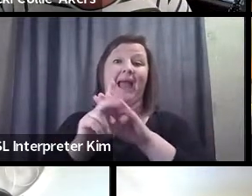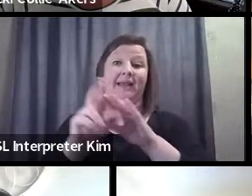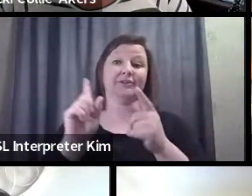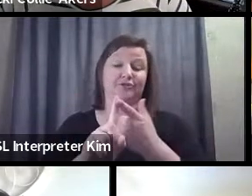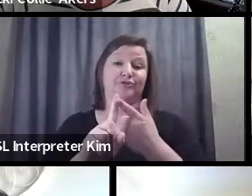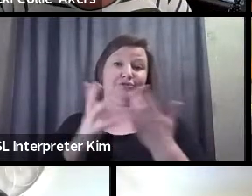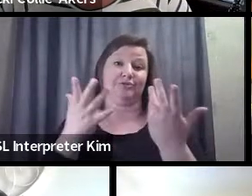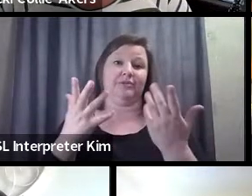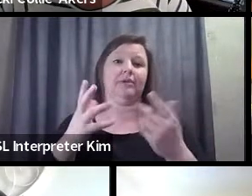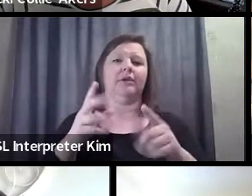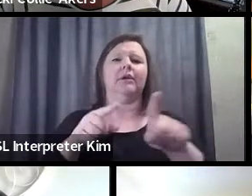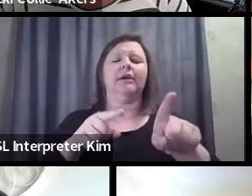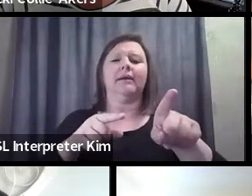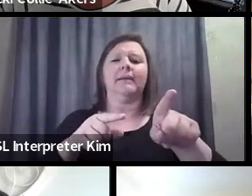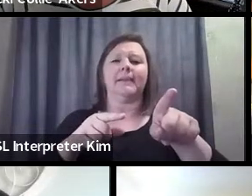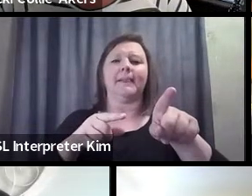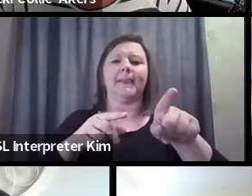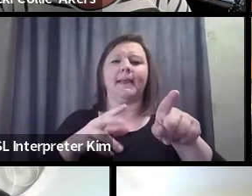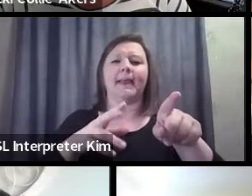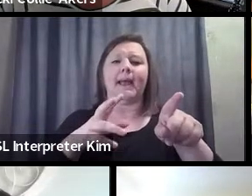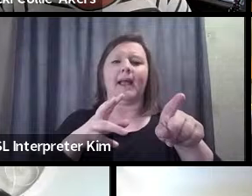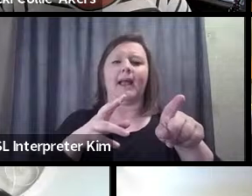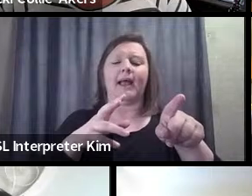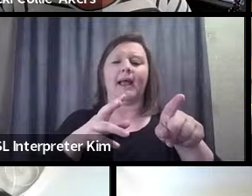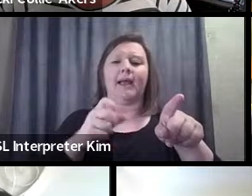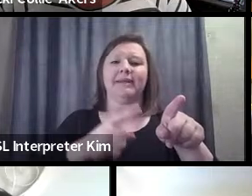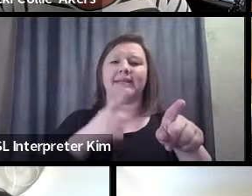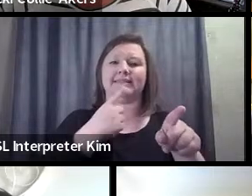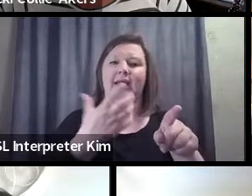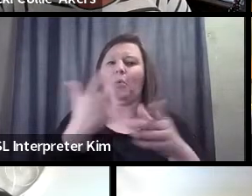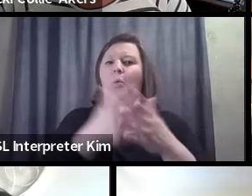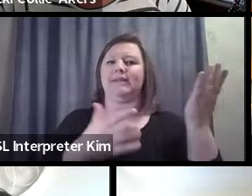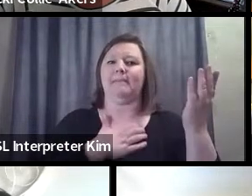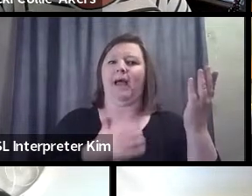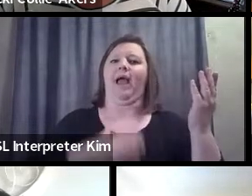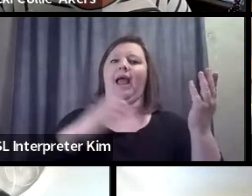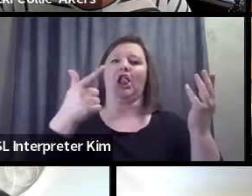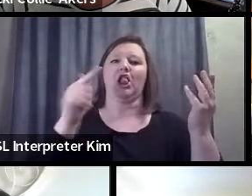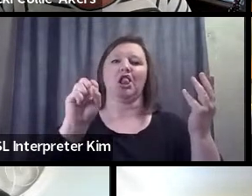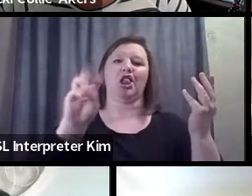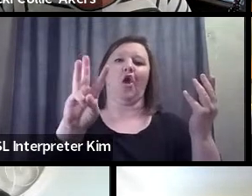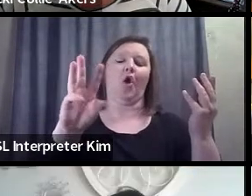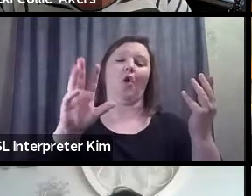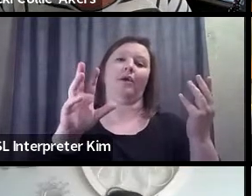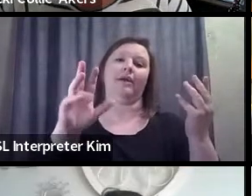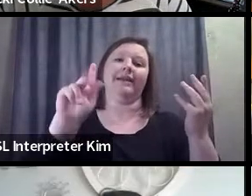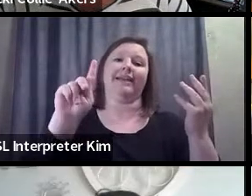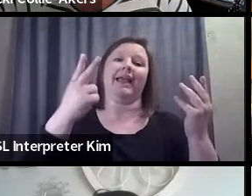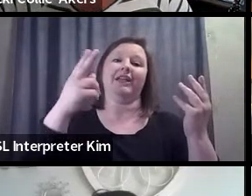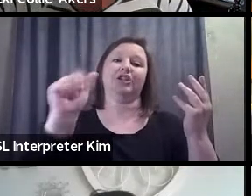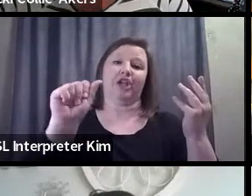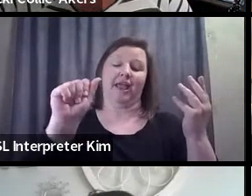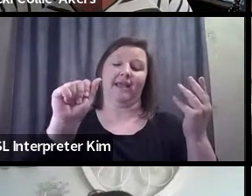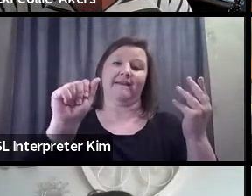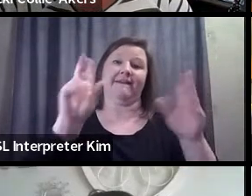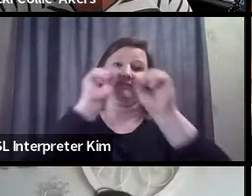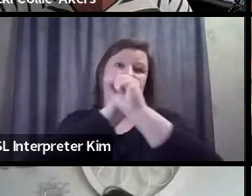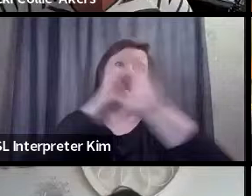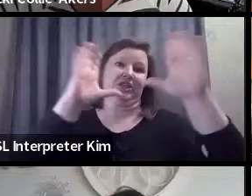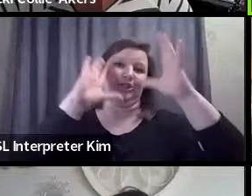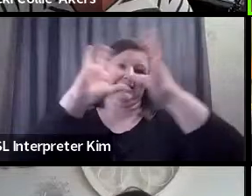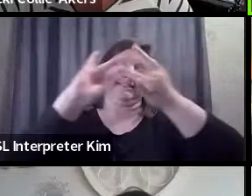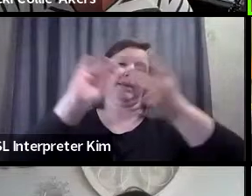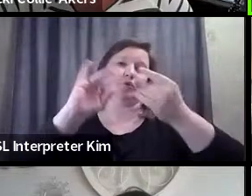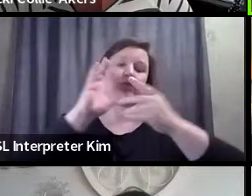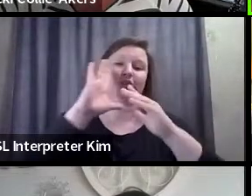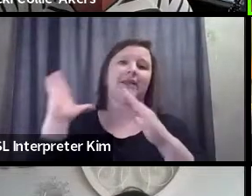your GLOW? But I'm going to say it's KHA's vision, which is optimal health for Kansans. Thank you. Well,